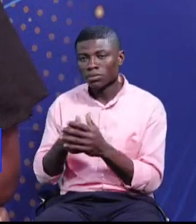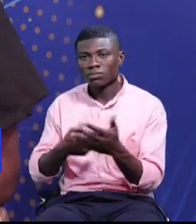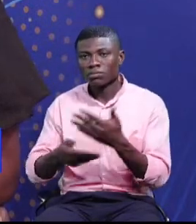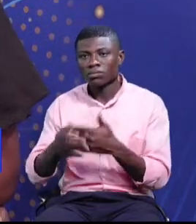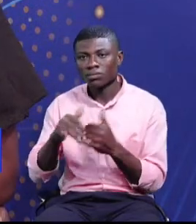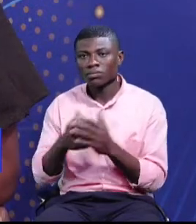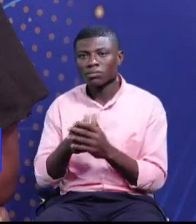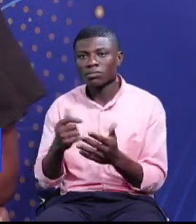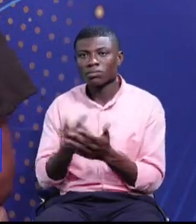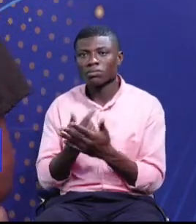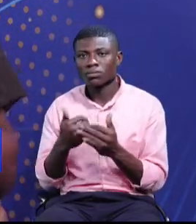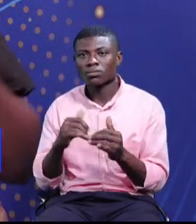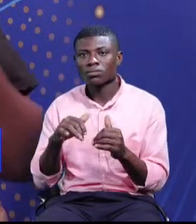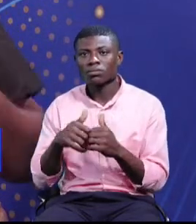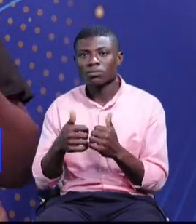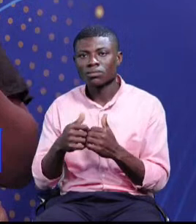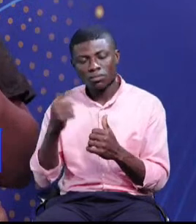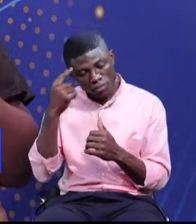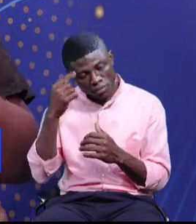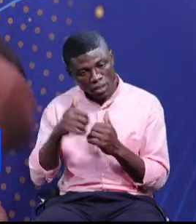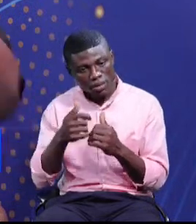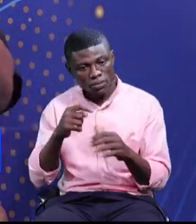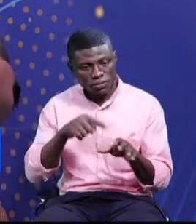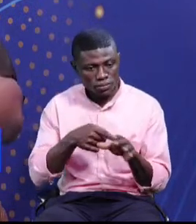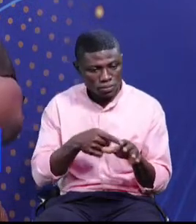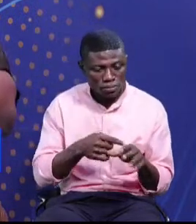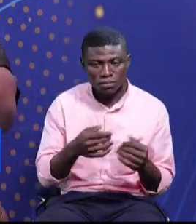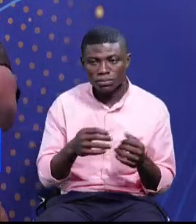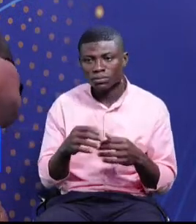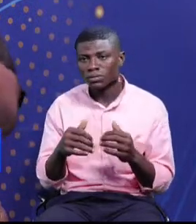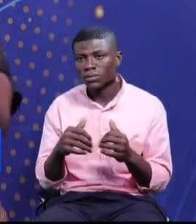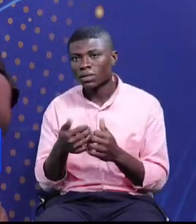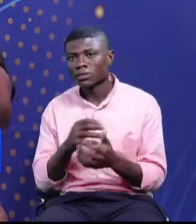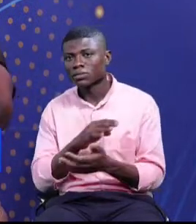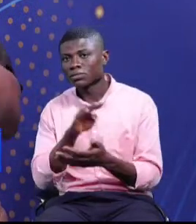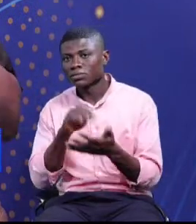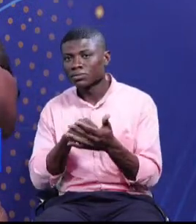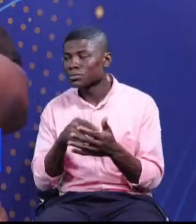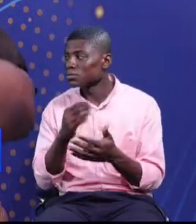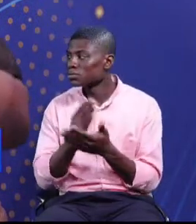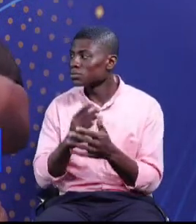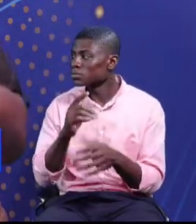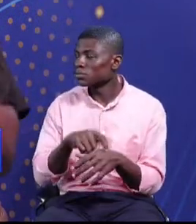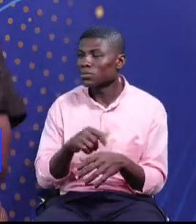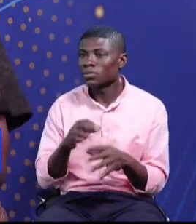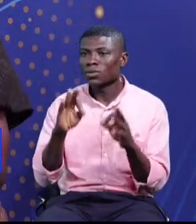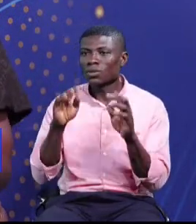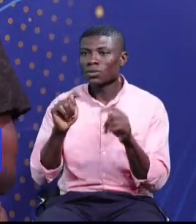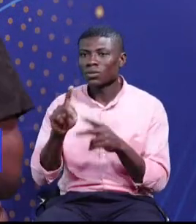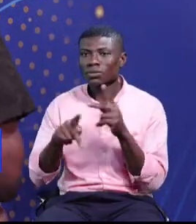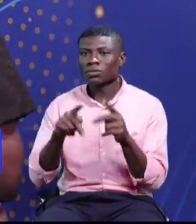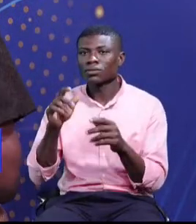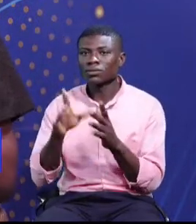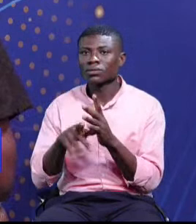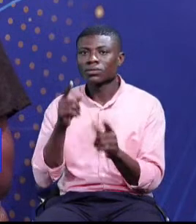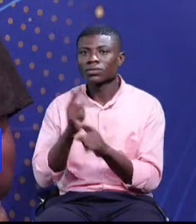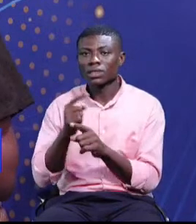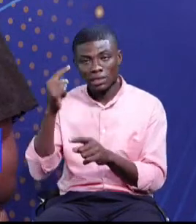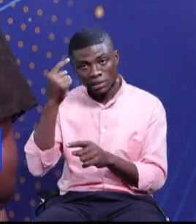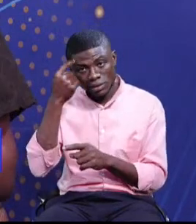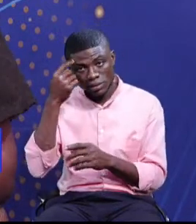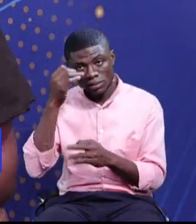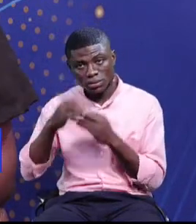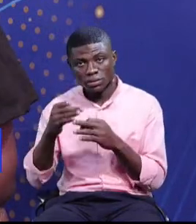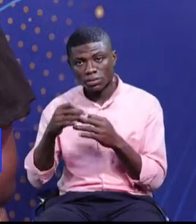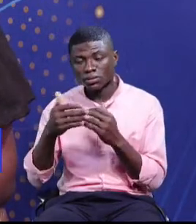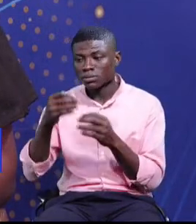transaction. The Ghanaian is still thinking about the beginning and maybe the middle. So sometimes that suits people than somebody who's already thought the